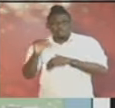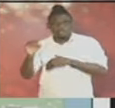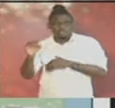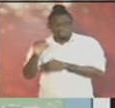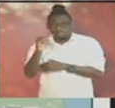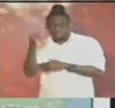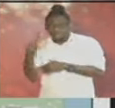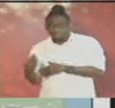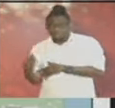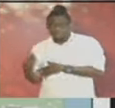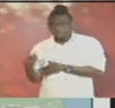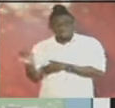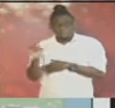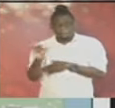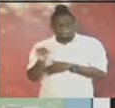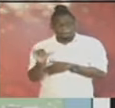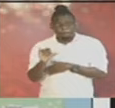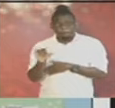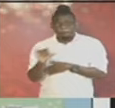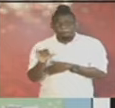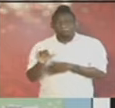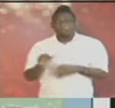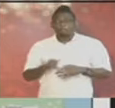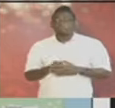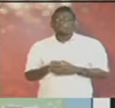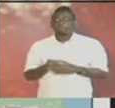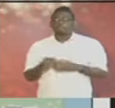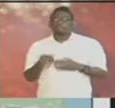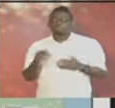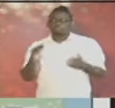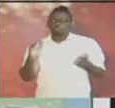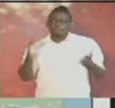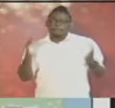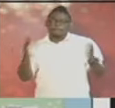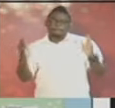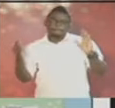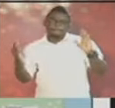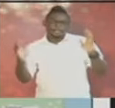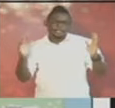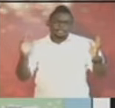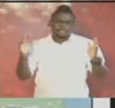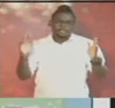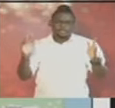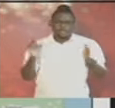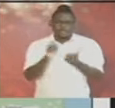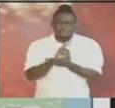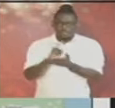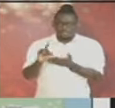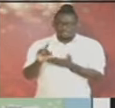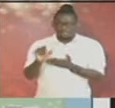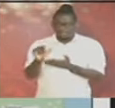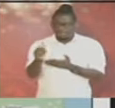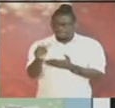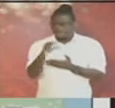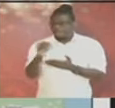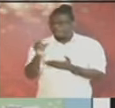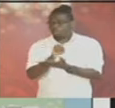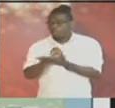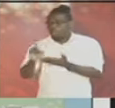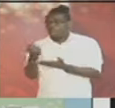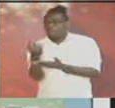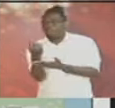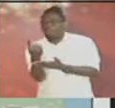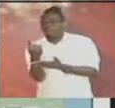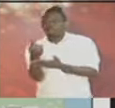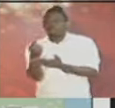again. Now, compare this to epi weeks 10 and 11. We would have seen a significant increase. From 2